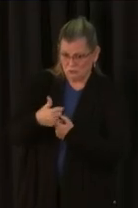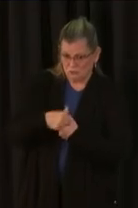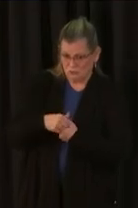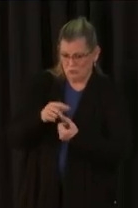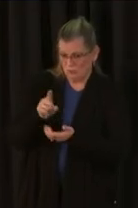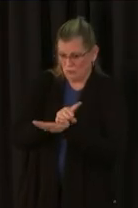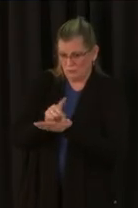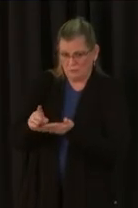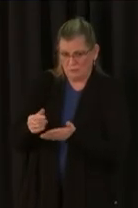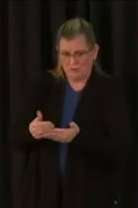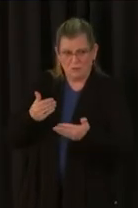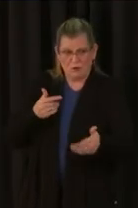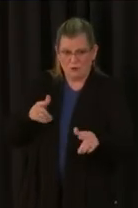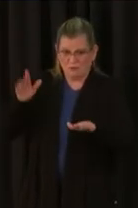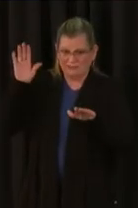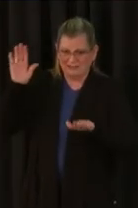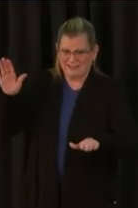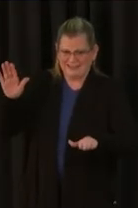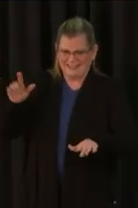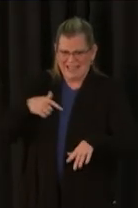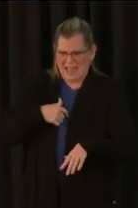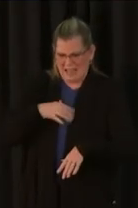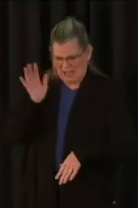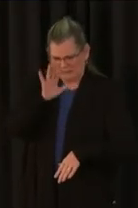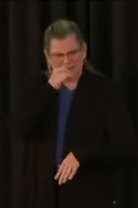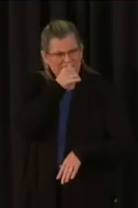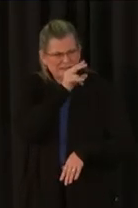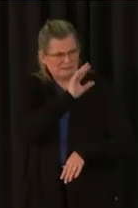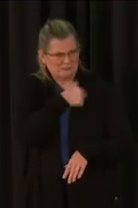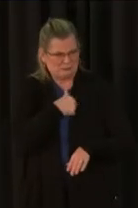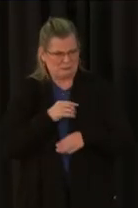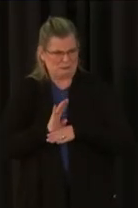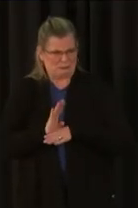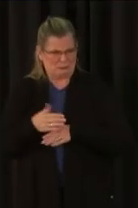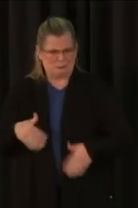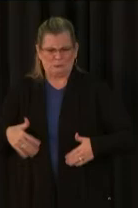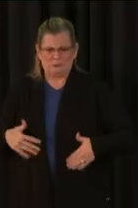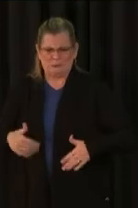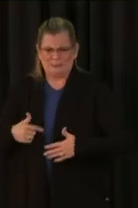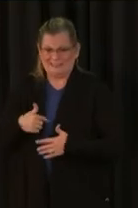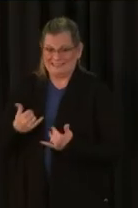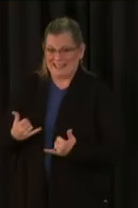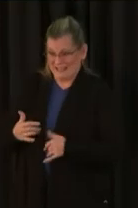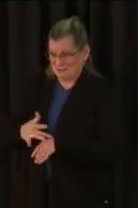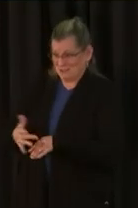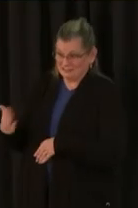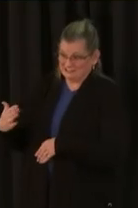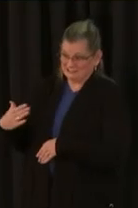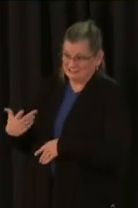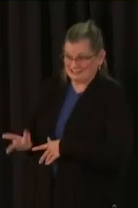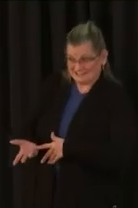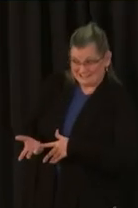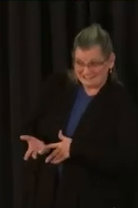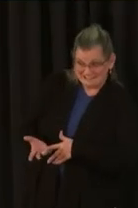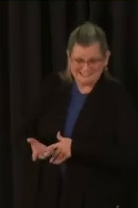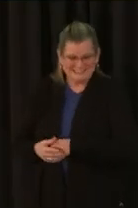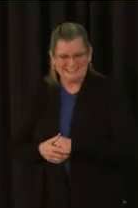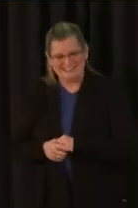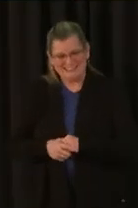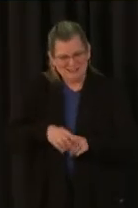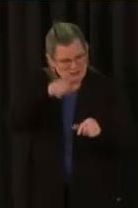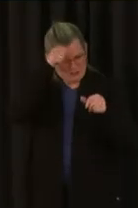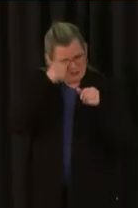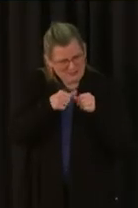the inauguration, I would have said, forget it. You'd probably tell me no. But I do remember back in the beginning of the pandemic, you